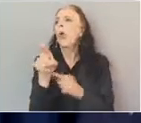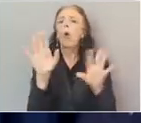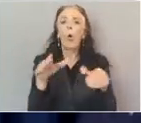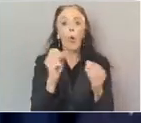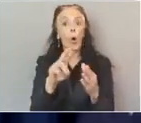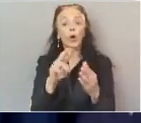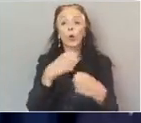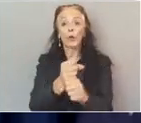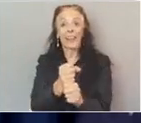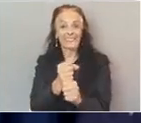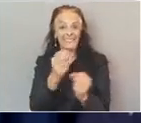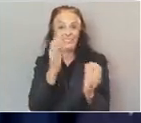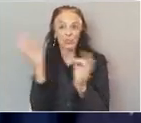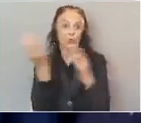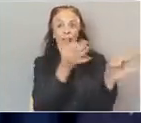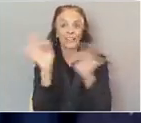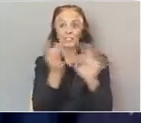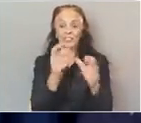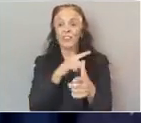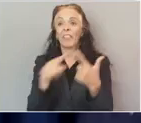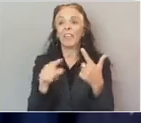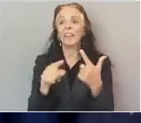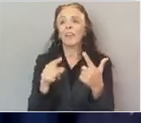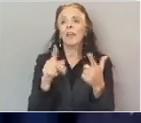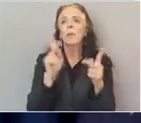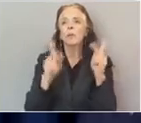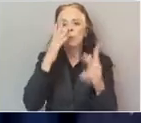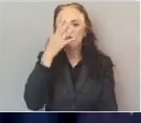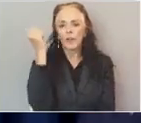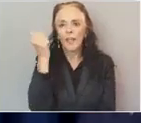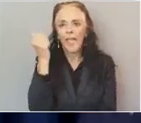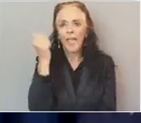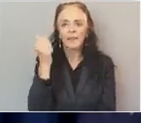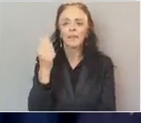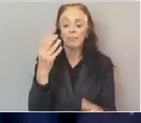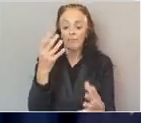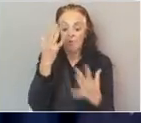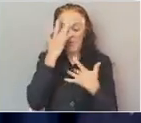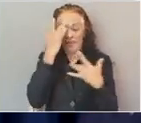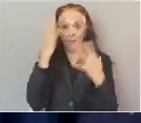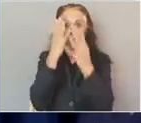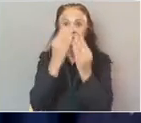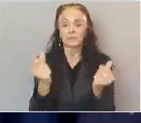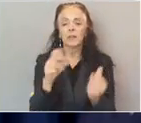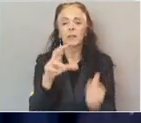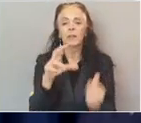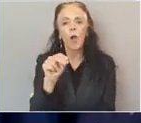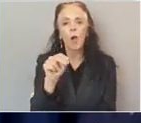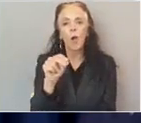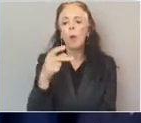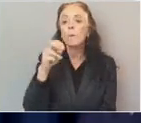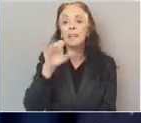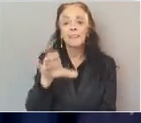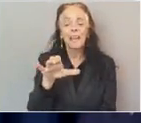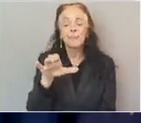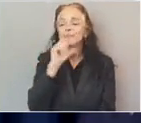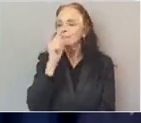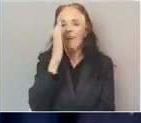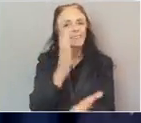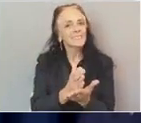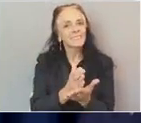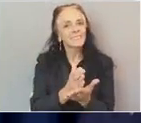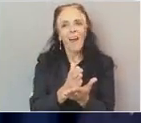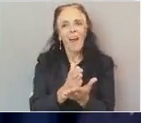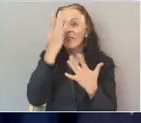away. By its nature, a pandemic is unforgiving. If you get it